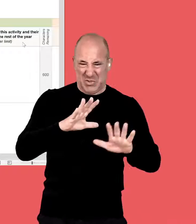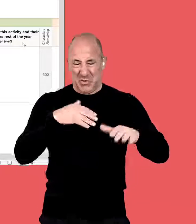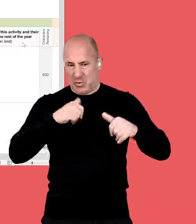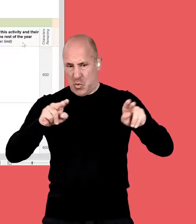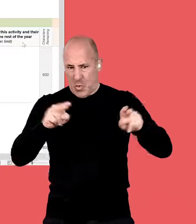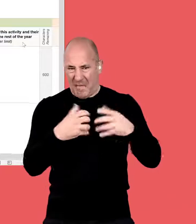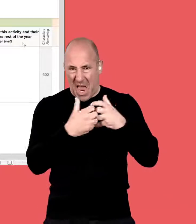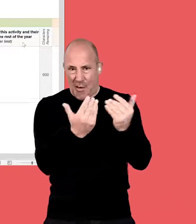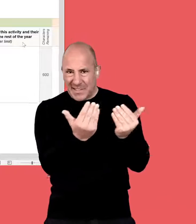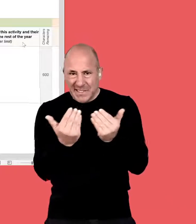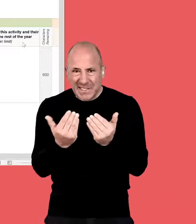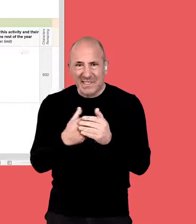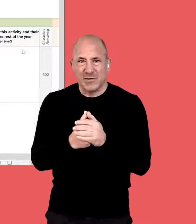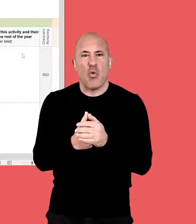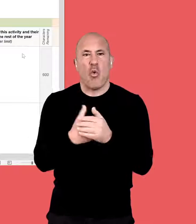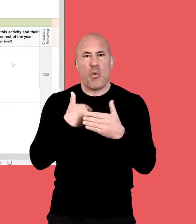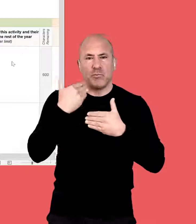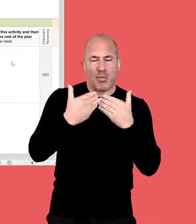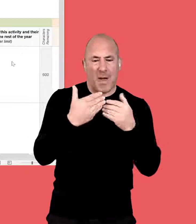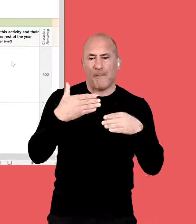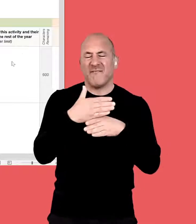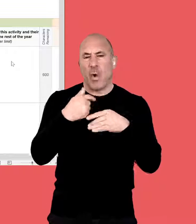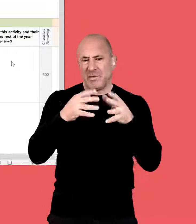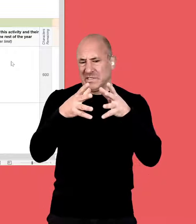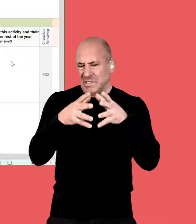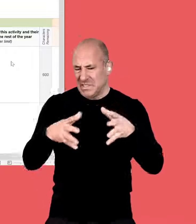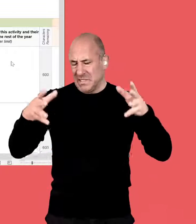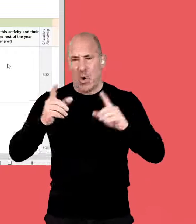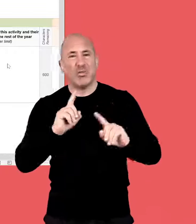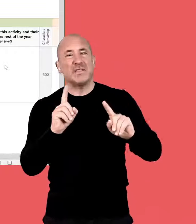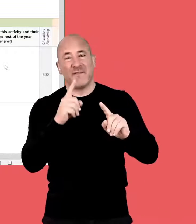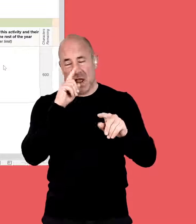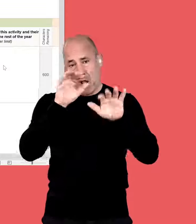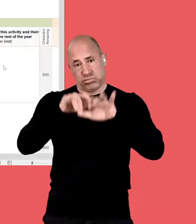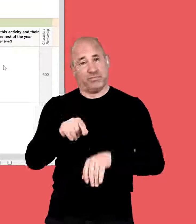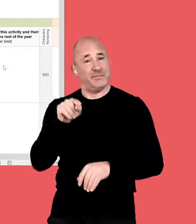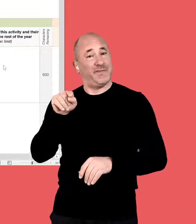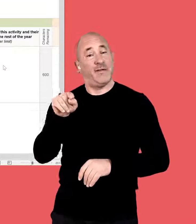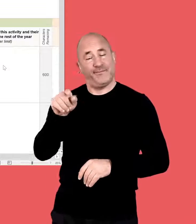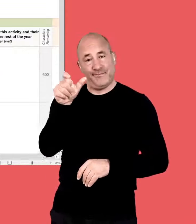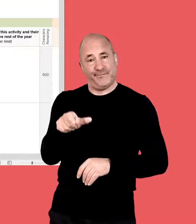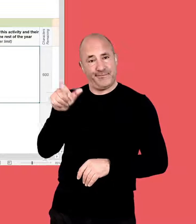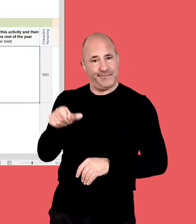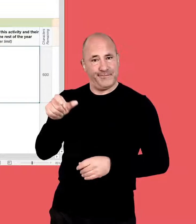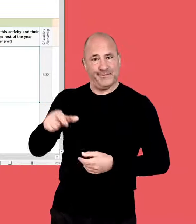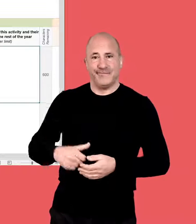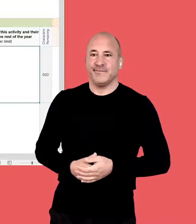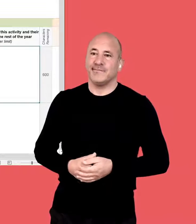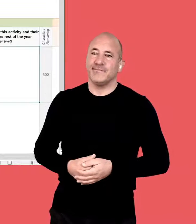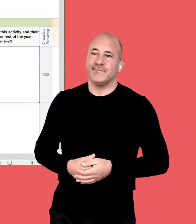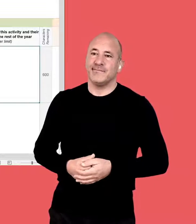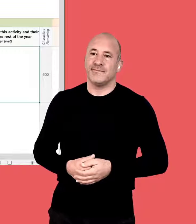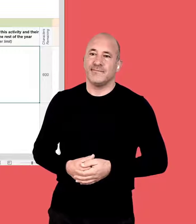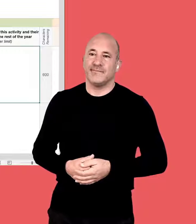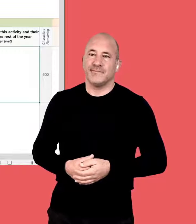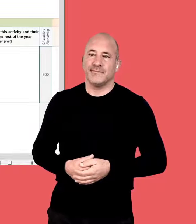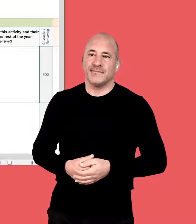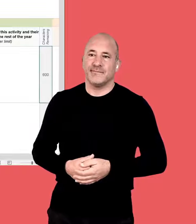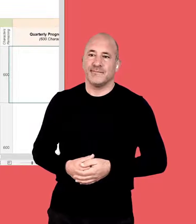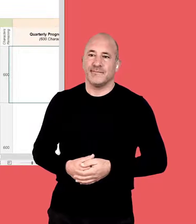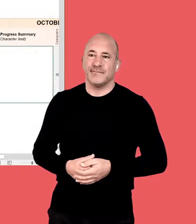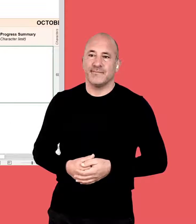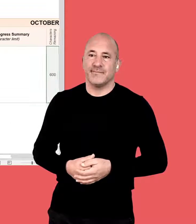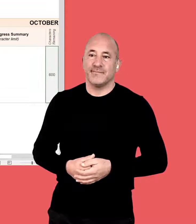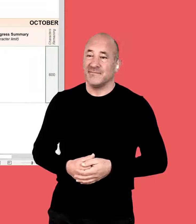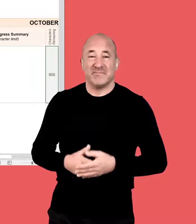board to help mitigate risks and/or increase progress and performance.